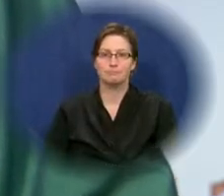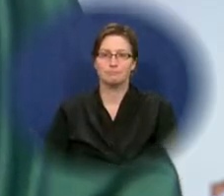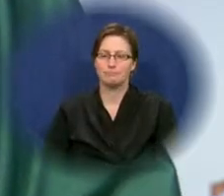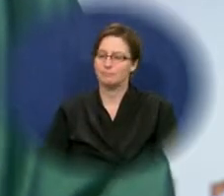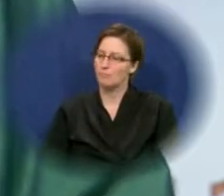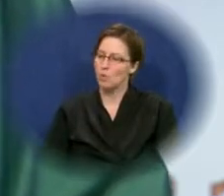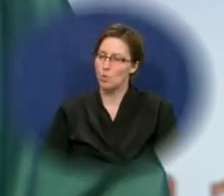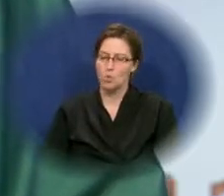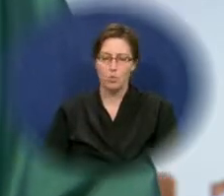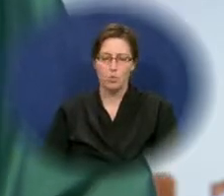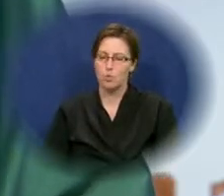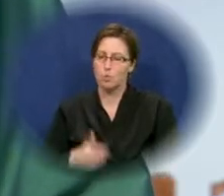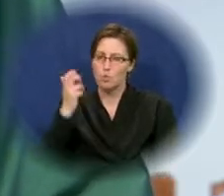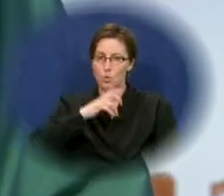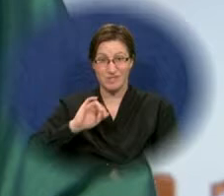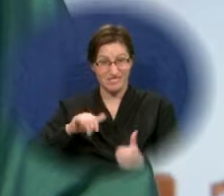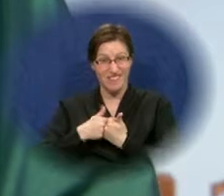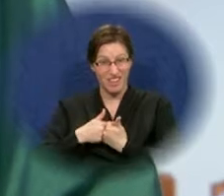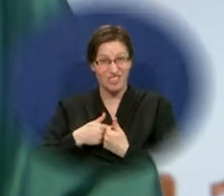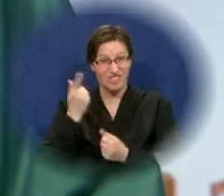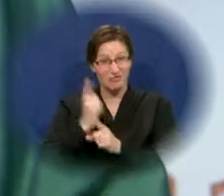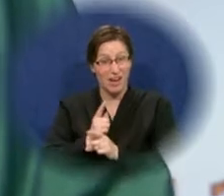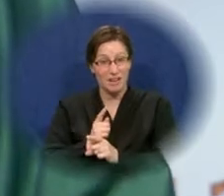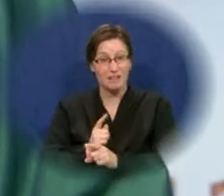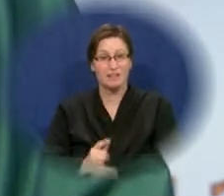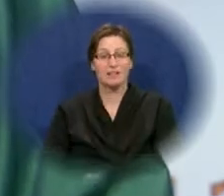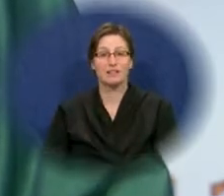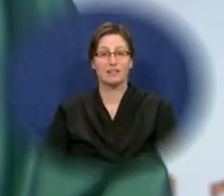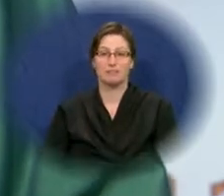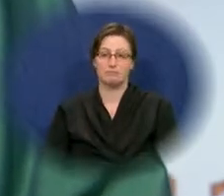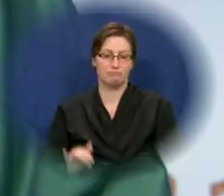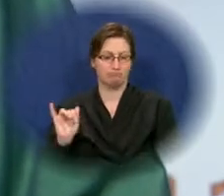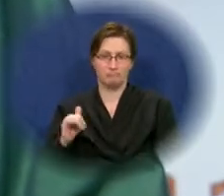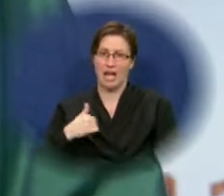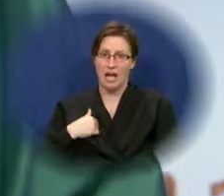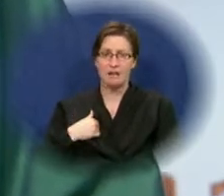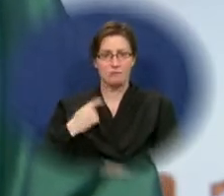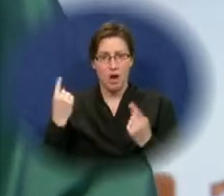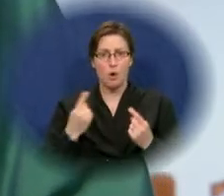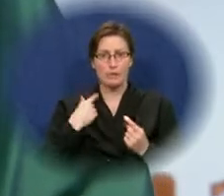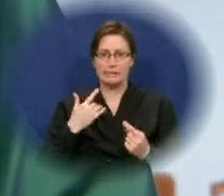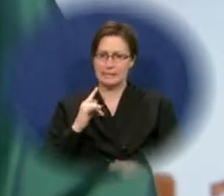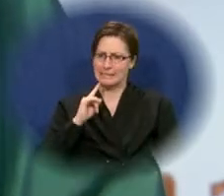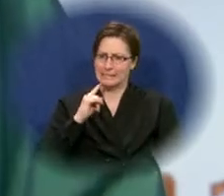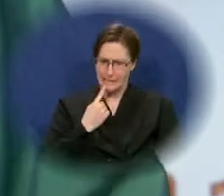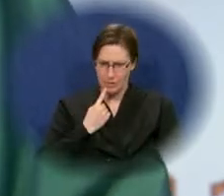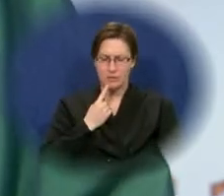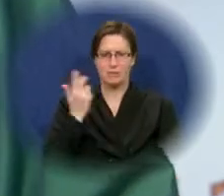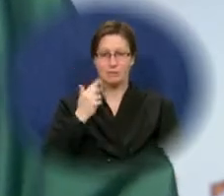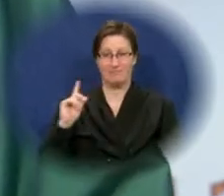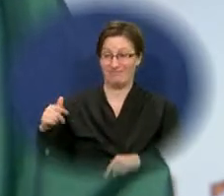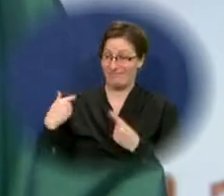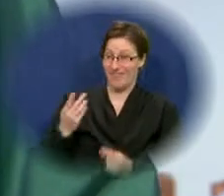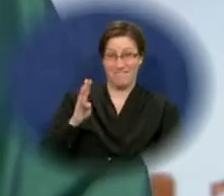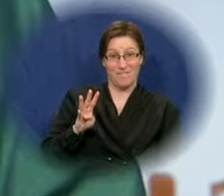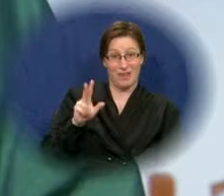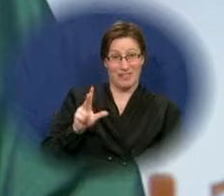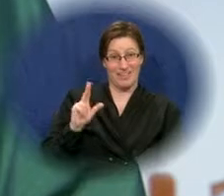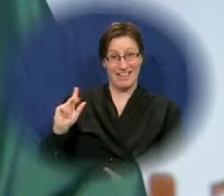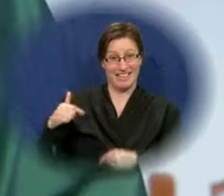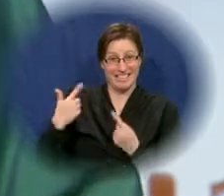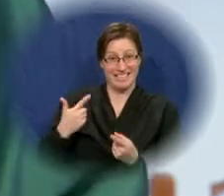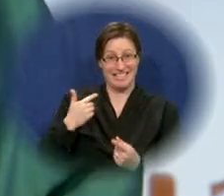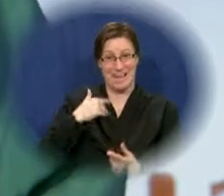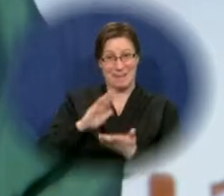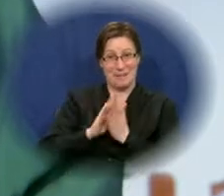Great challenges, are they not? Great ones that I have always taken very seriously in these 43 years since that